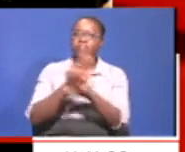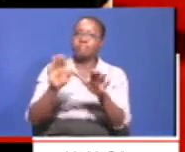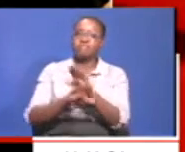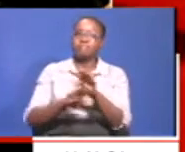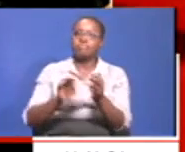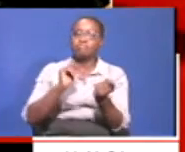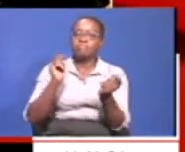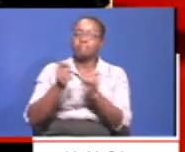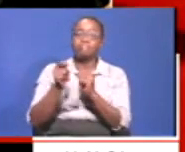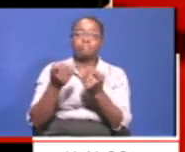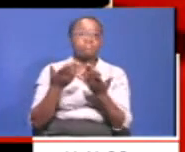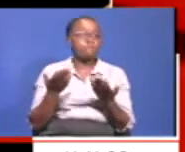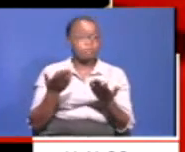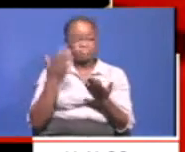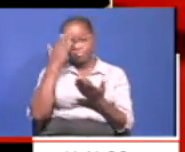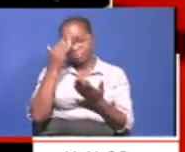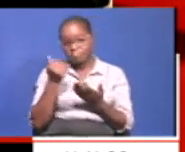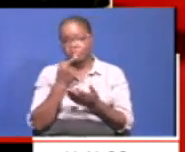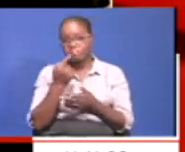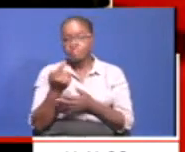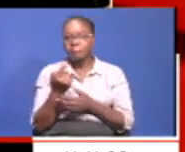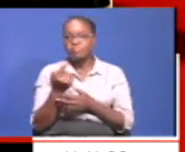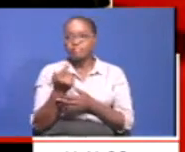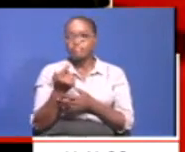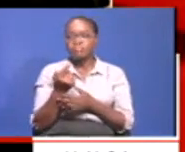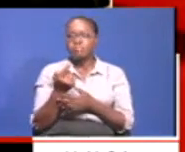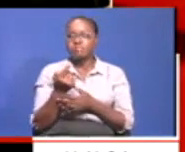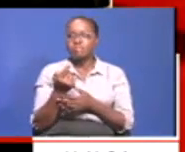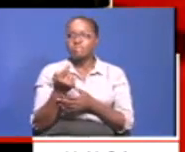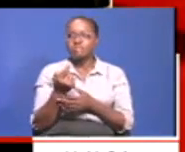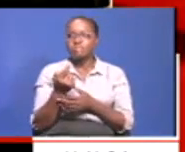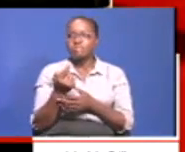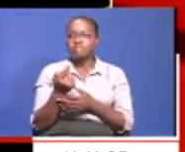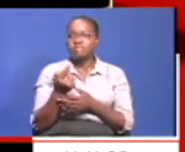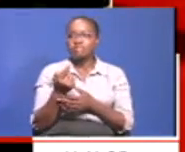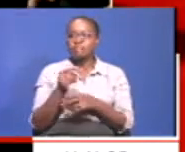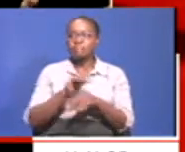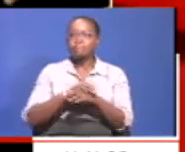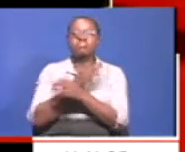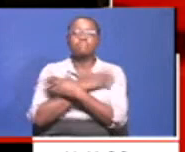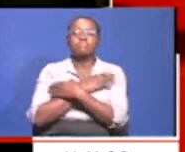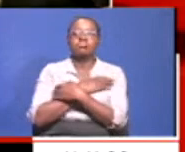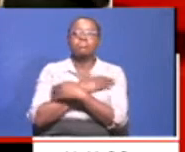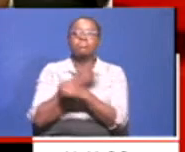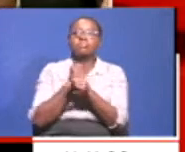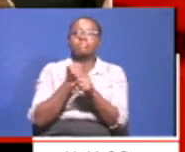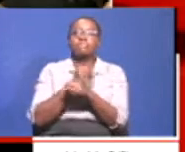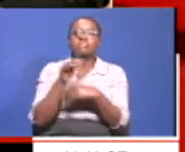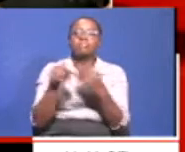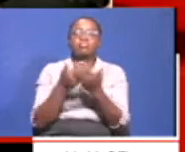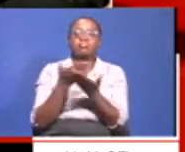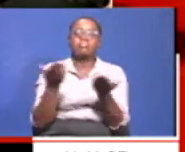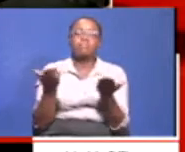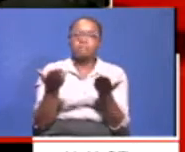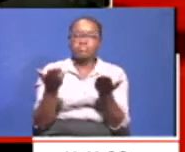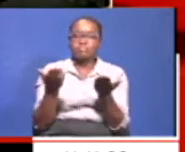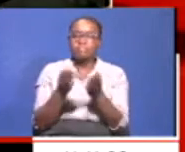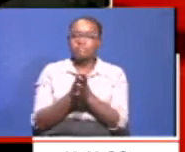for you? Because I'm sure even our good friend Kipchilat Kimaru has previously done all that for you.